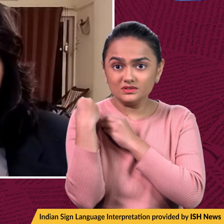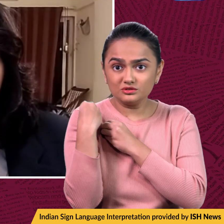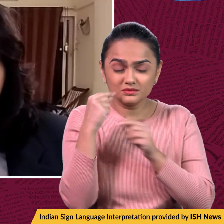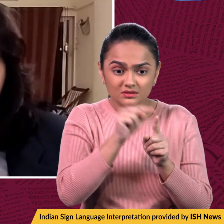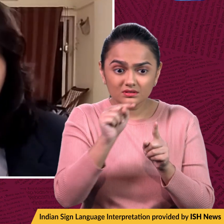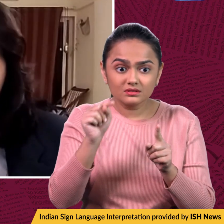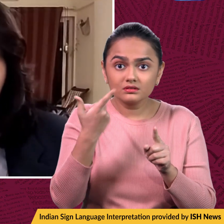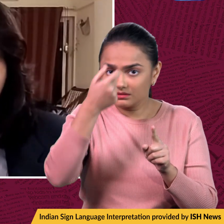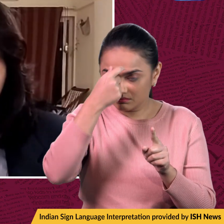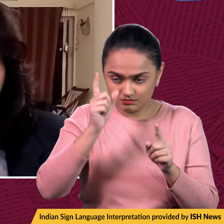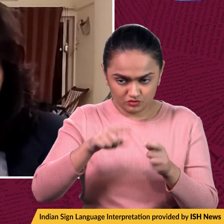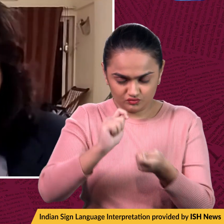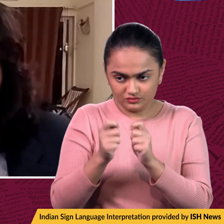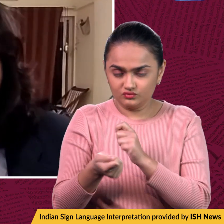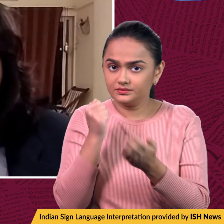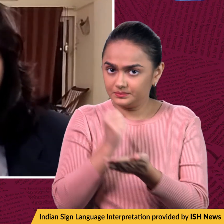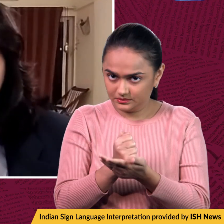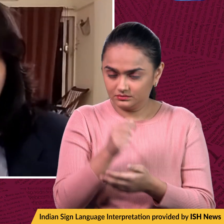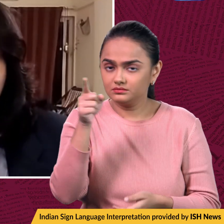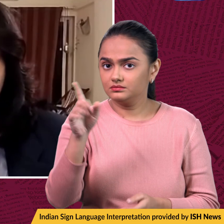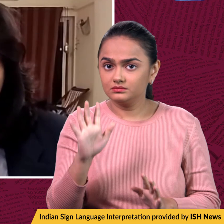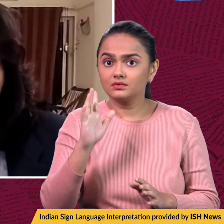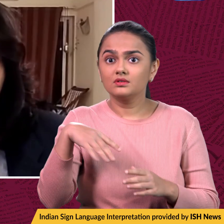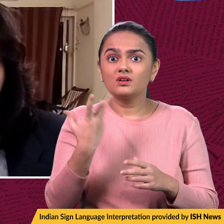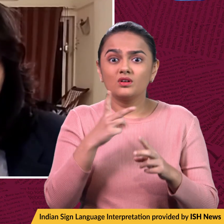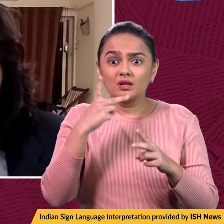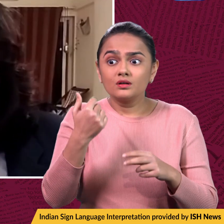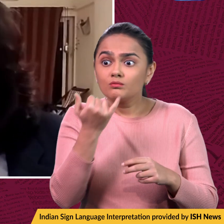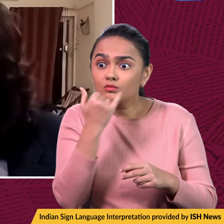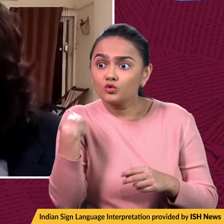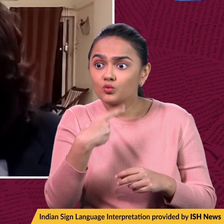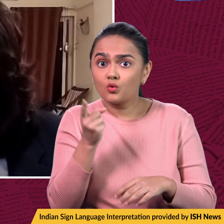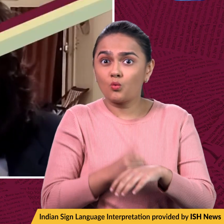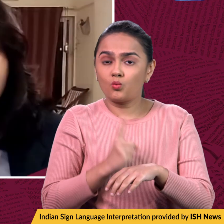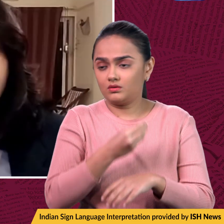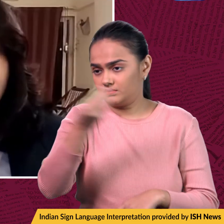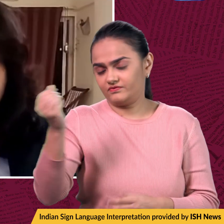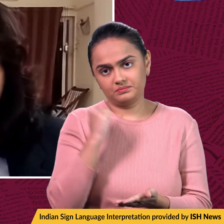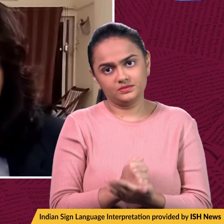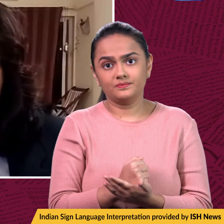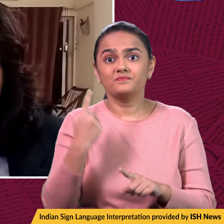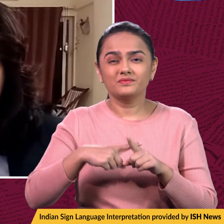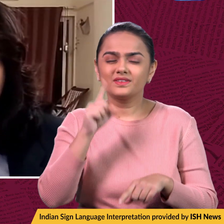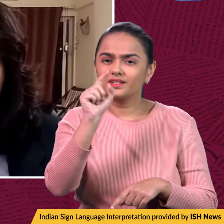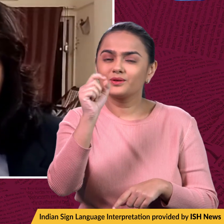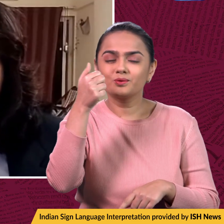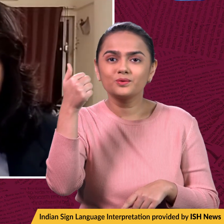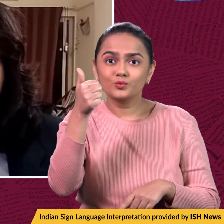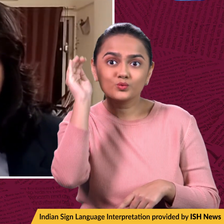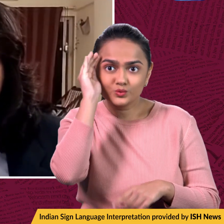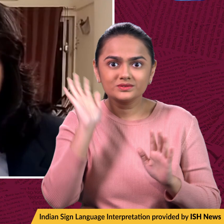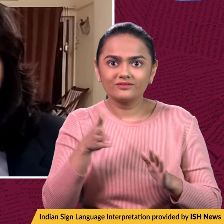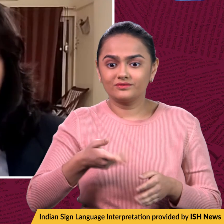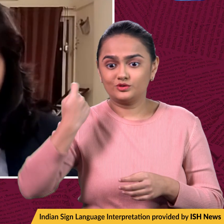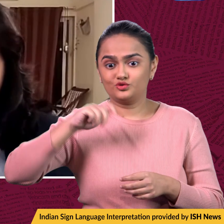responsibility for this lapse and take strict action," end quote. Also, some good news coming in. The Supreme Court